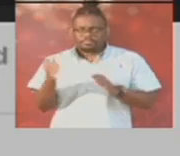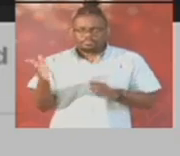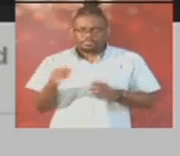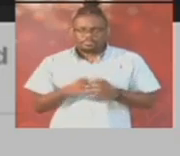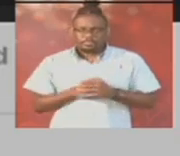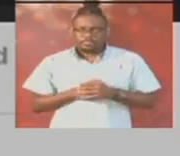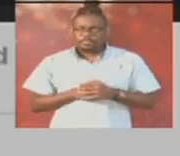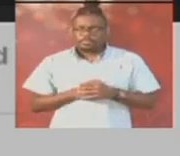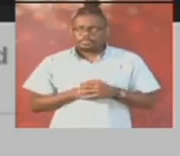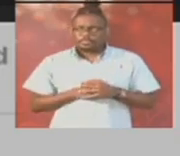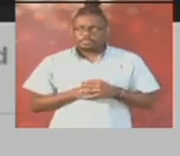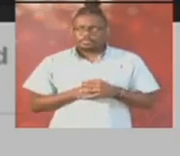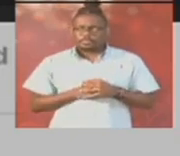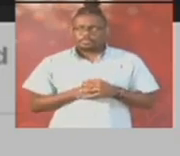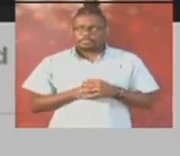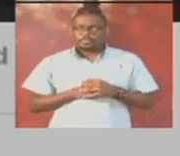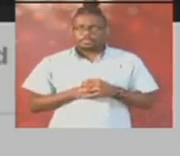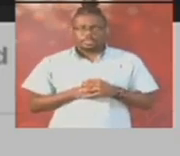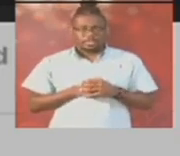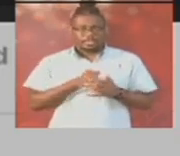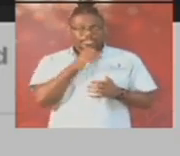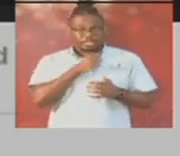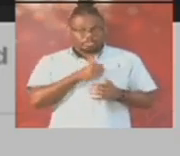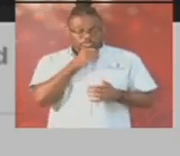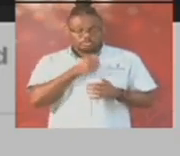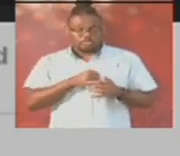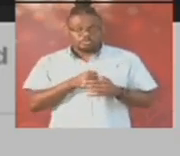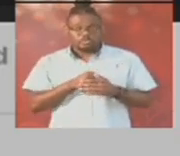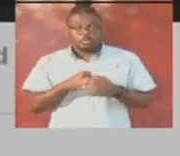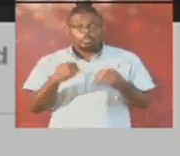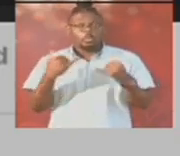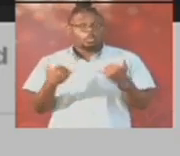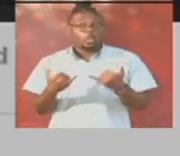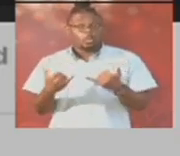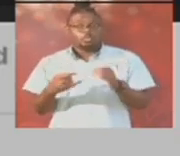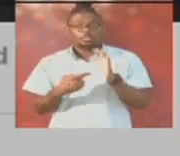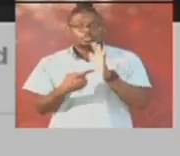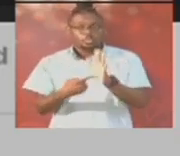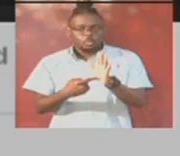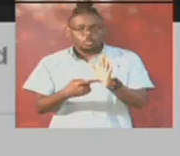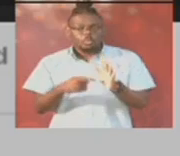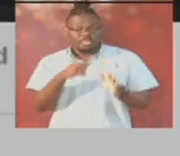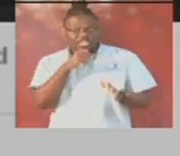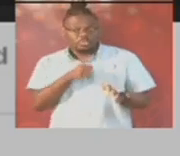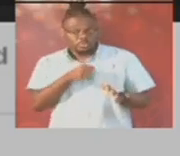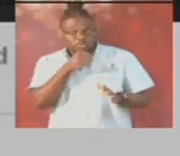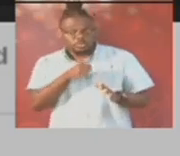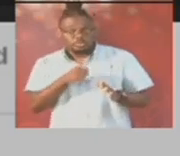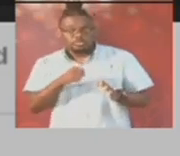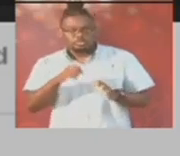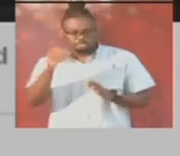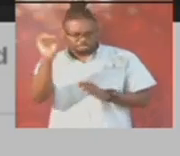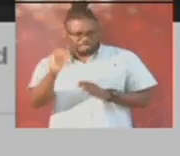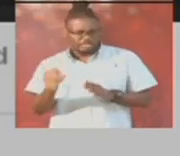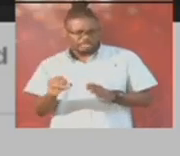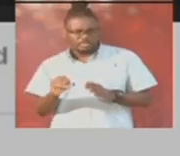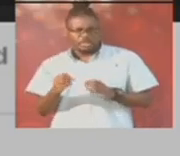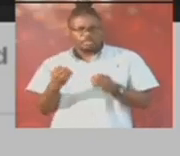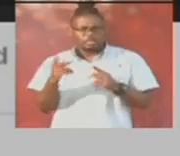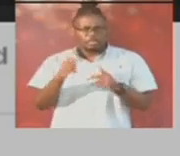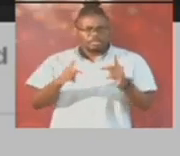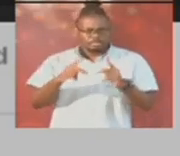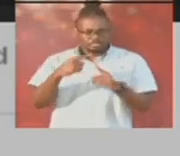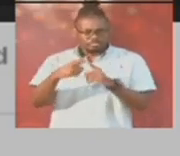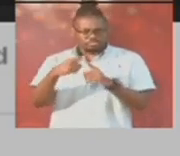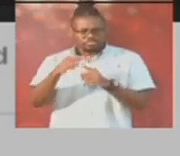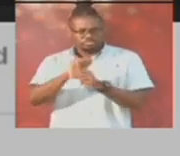So the last slide just breaks down in terms of percentage of age as to those who are infected, and we're starting on the left, 0 to